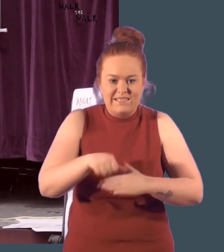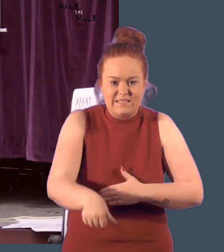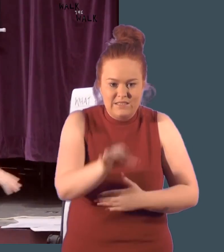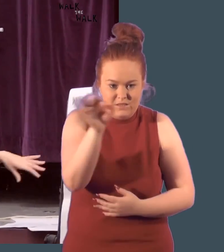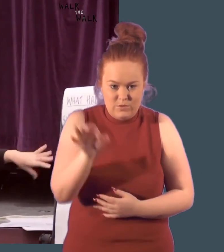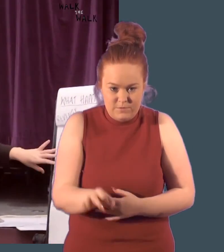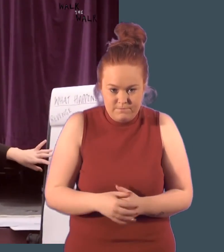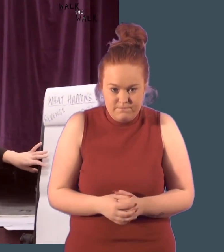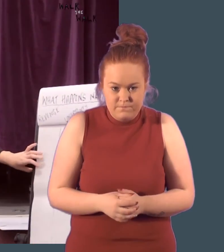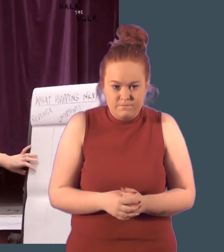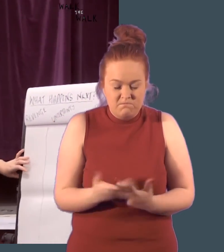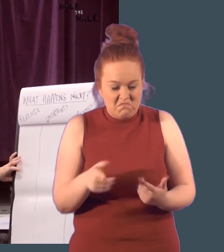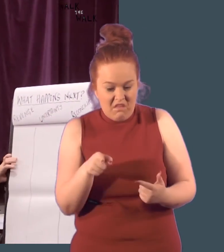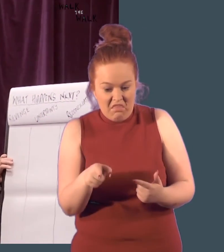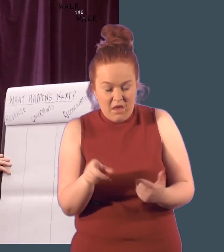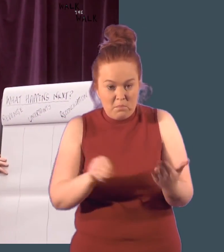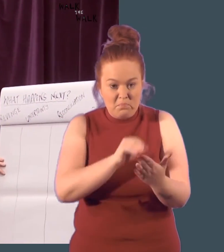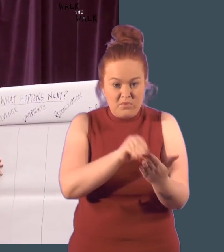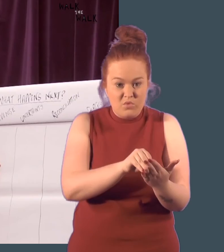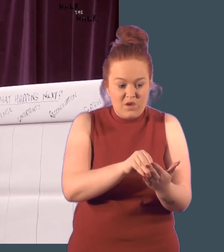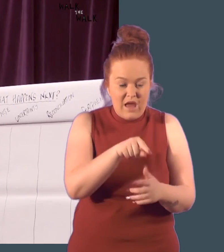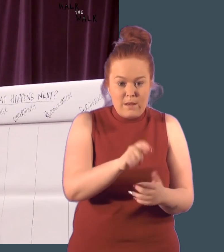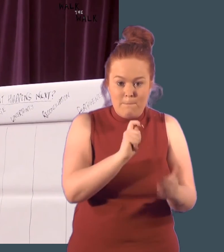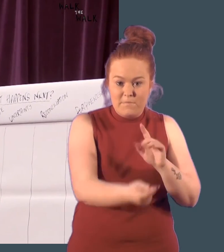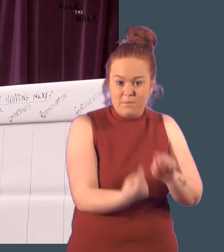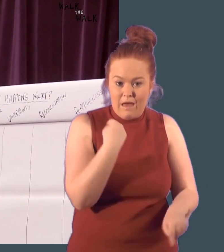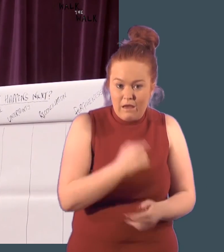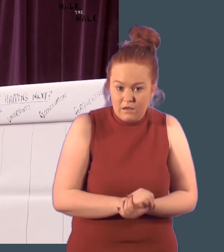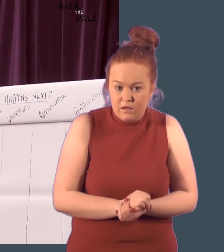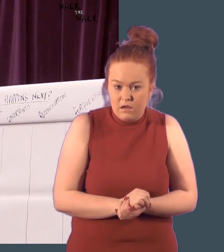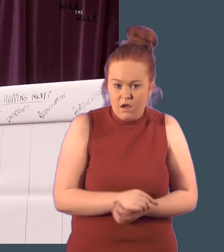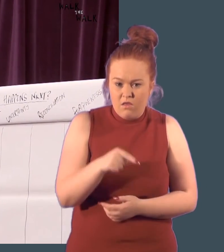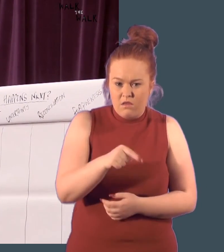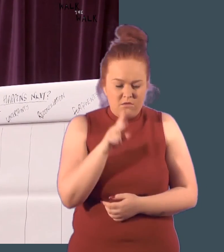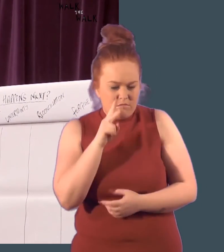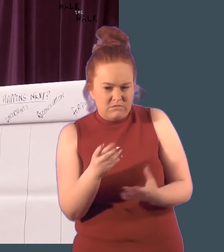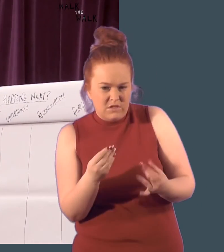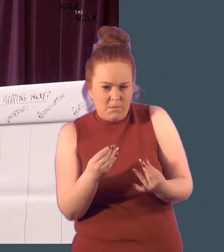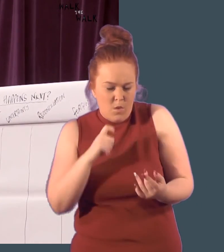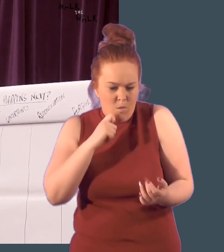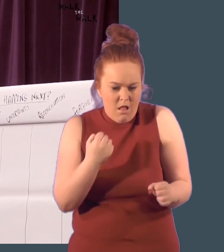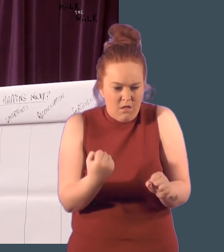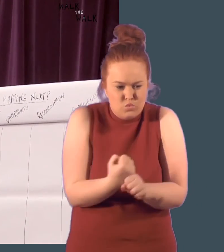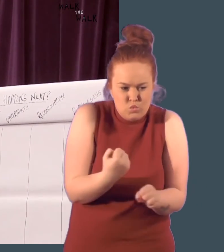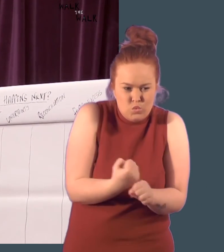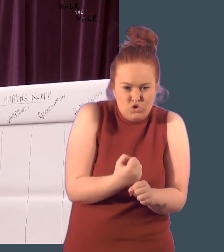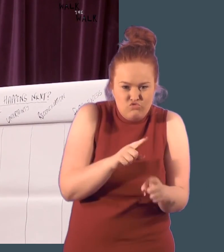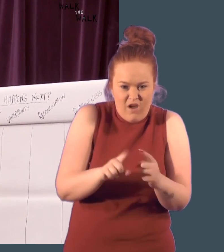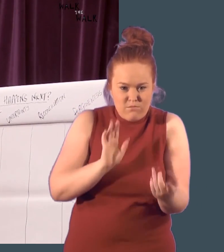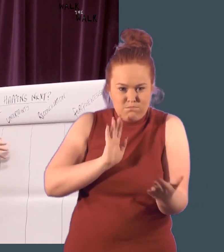So do they fall into revenge? Are they looking to do something to get back at